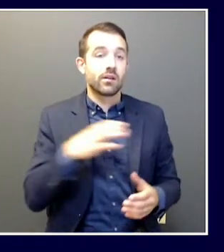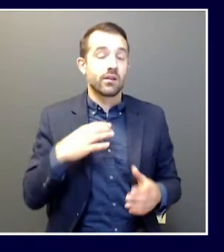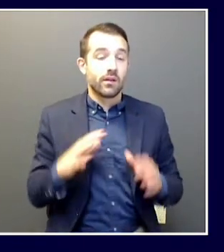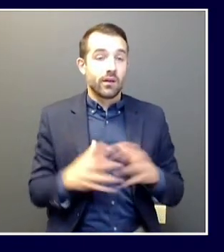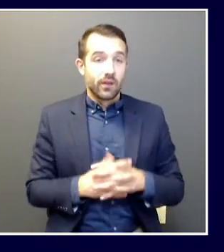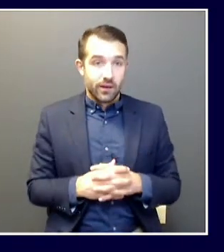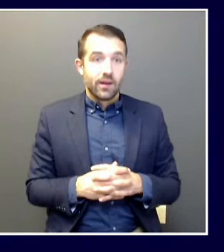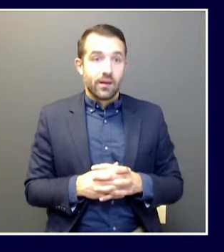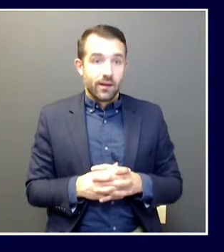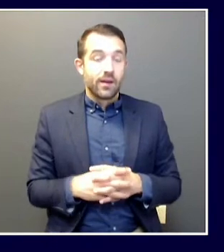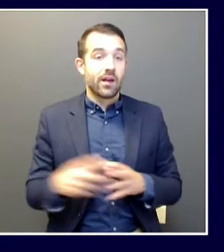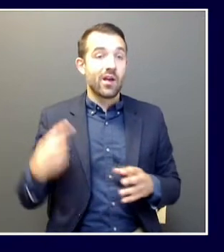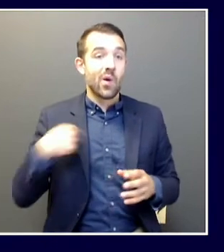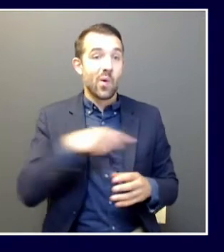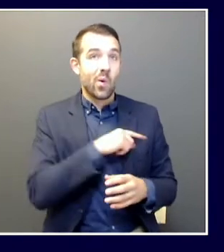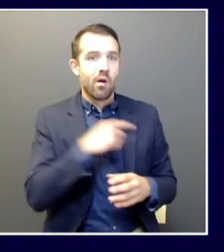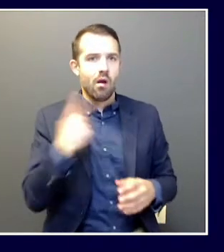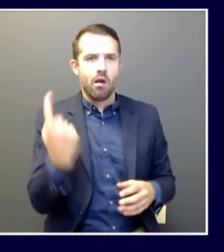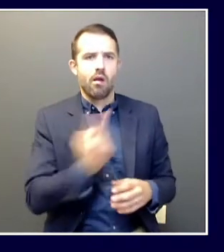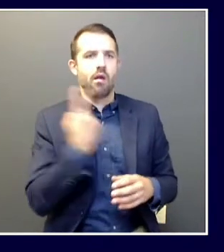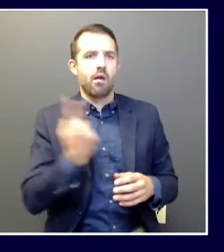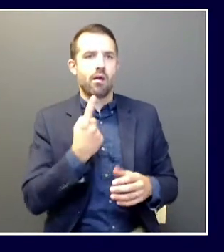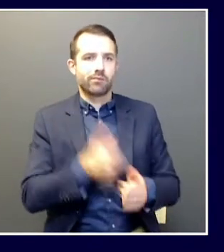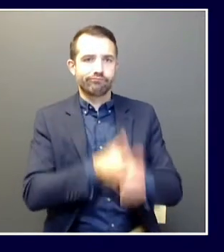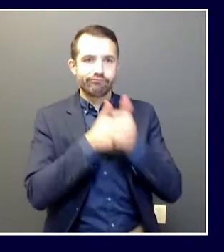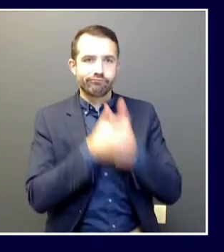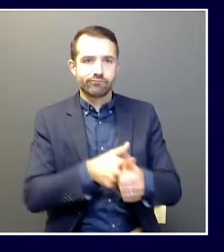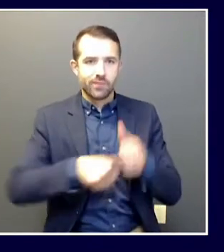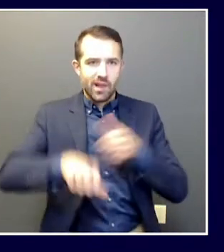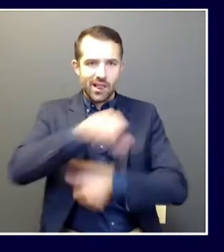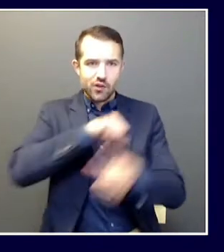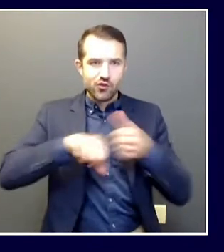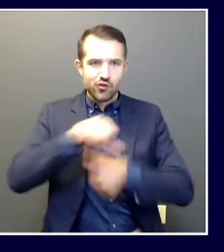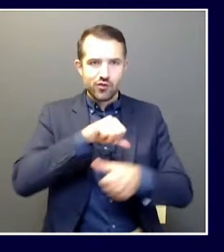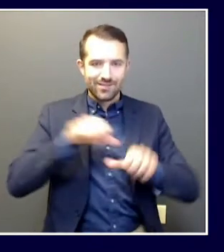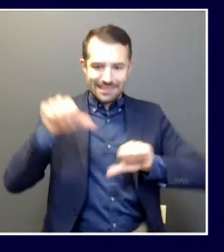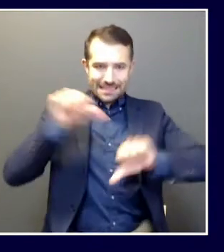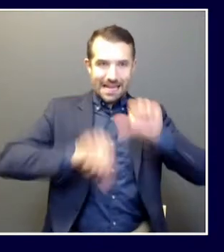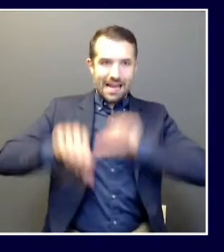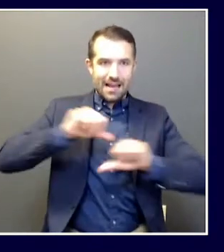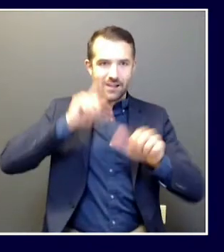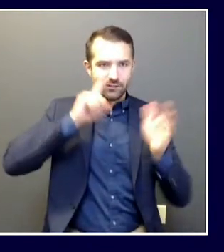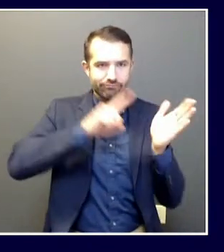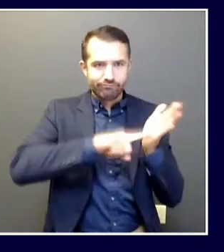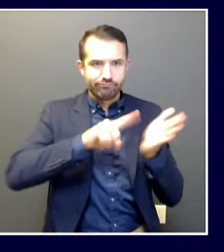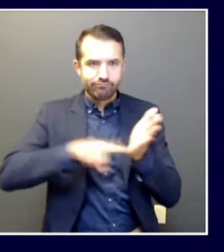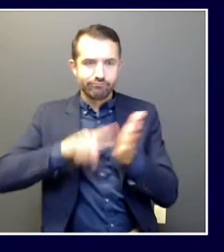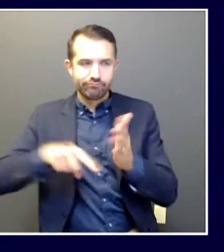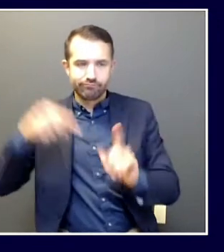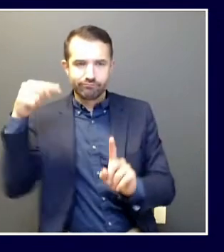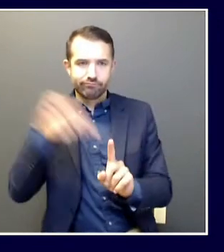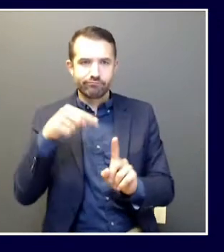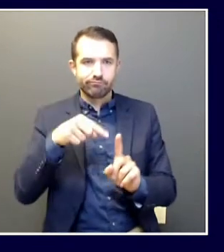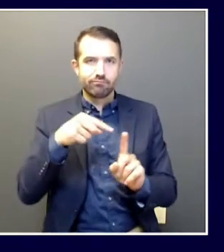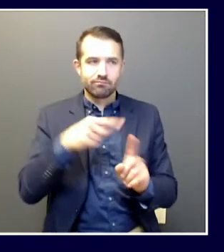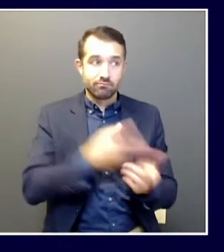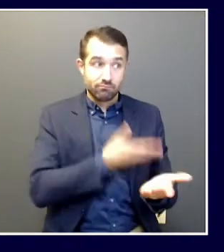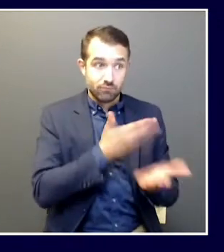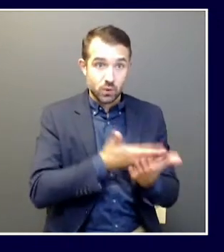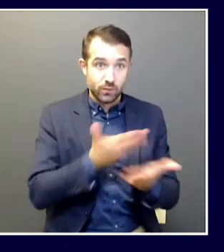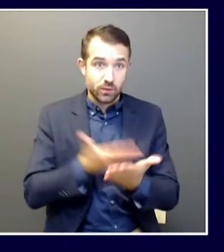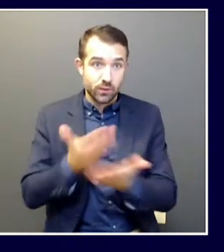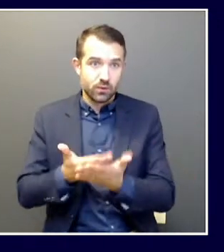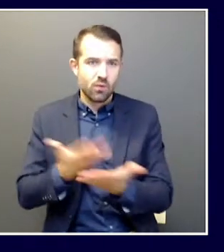have from research, from on the ground activity in Maine to figure out what's best for Maine residents, Maine businesses, and